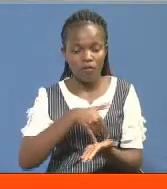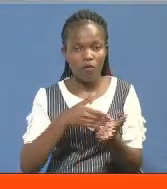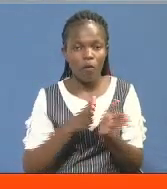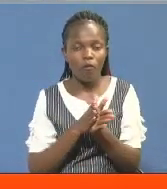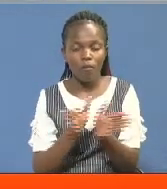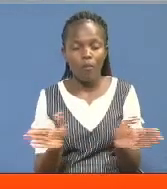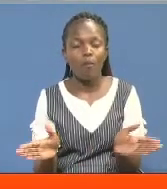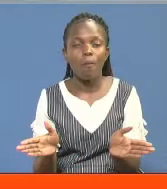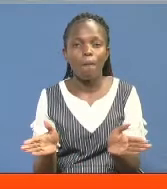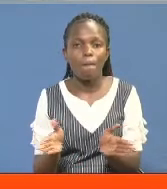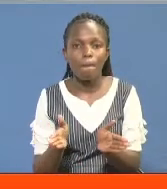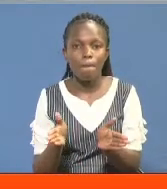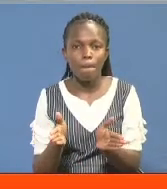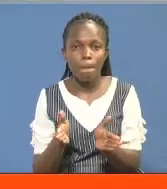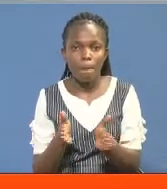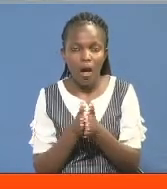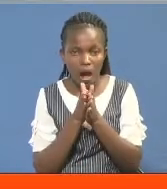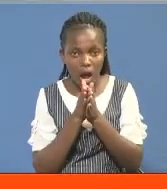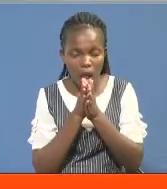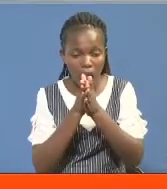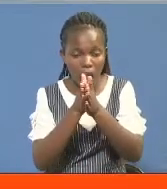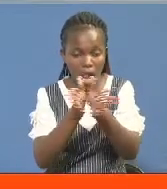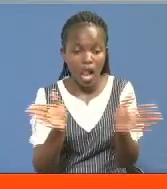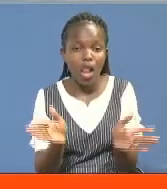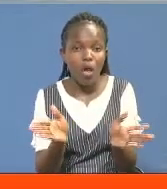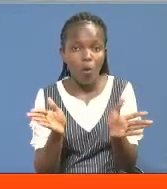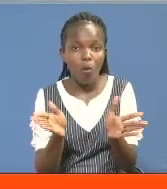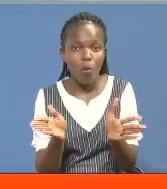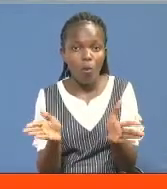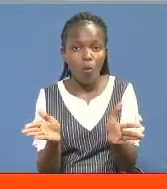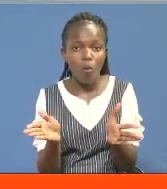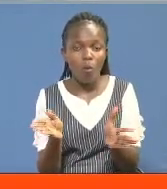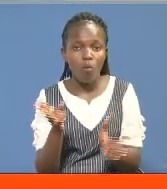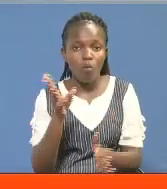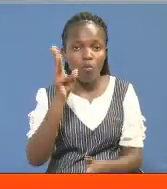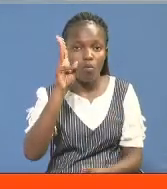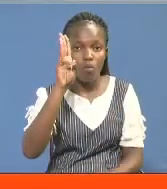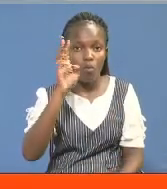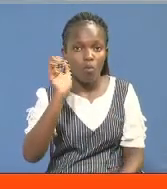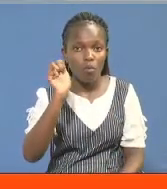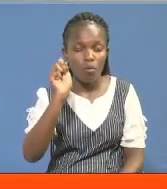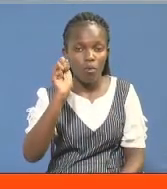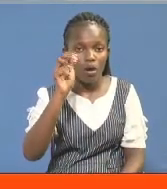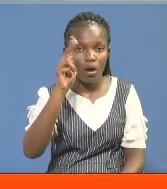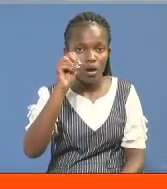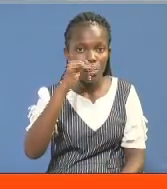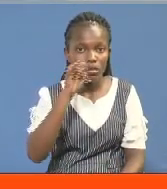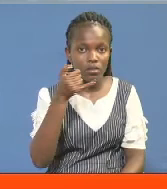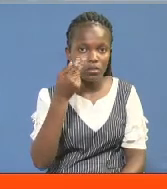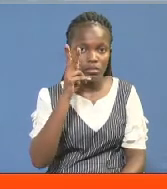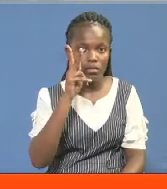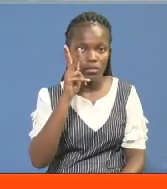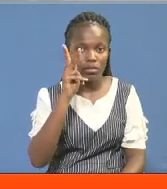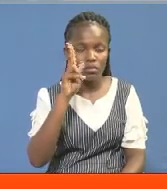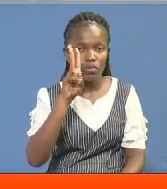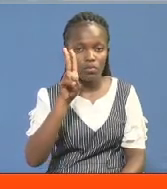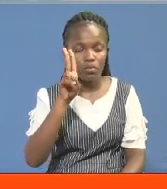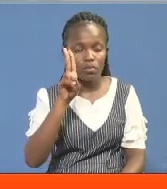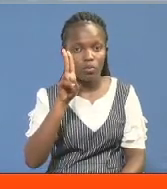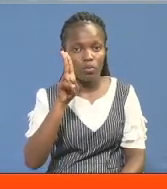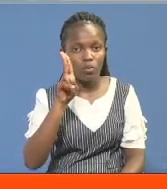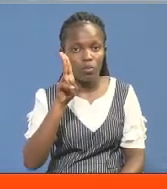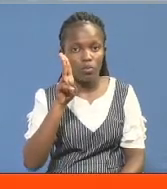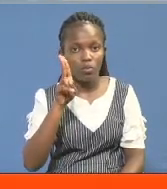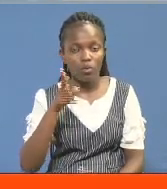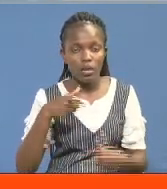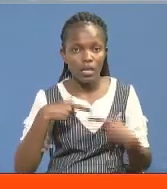to get away from the leaders and engage Wanjiko herself. Let her understand why we have to go for a referendum. Let